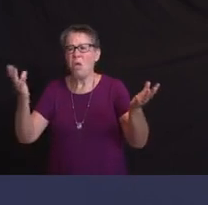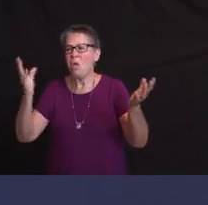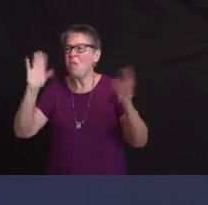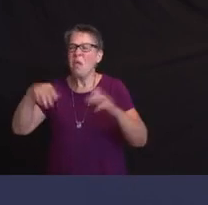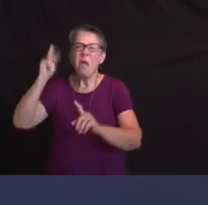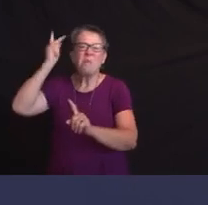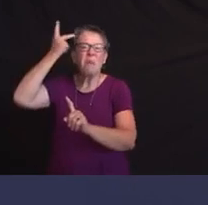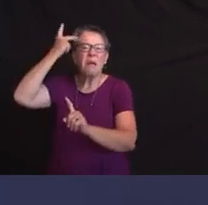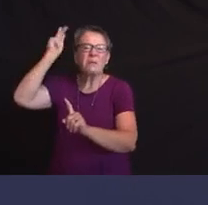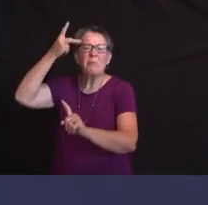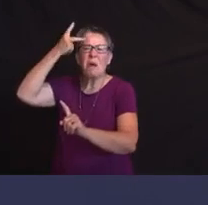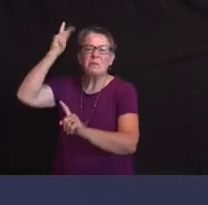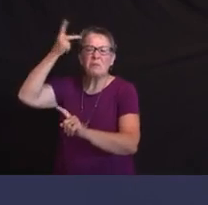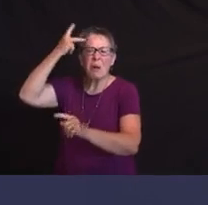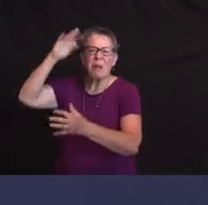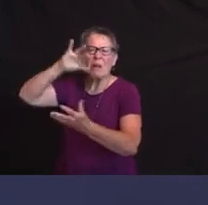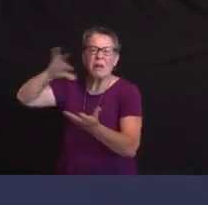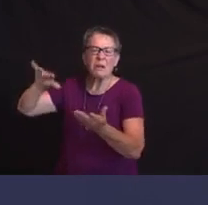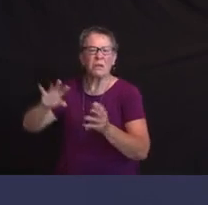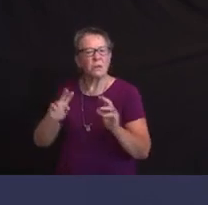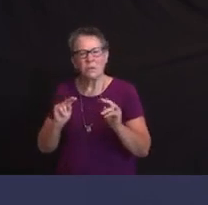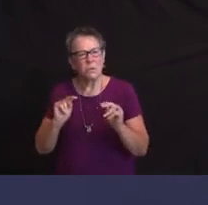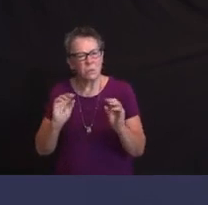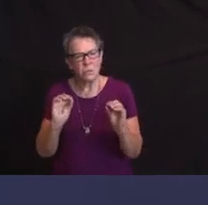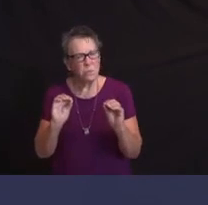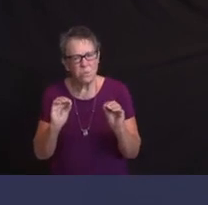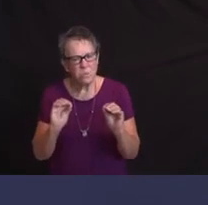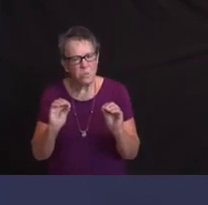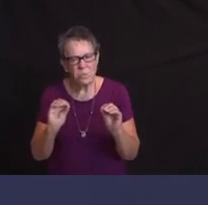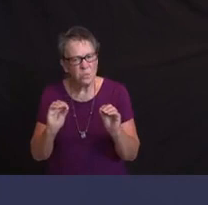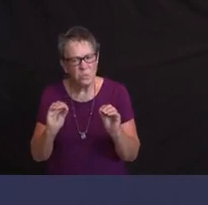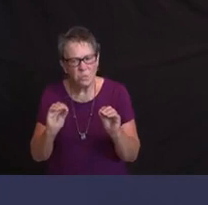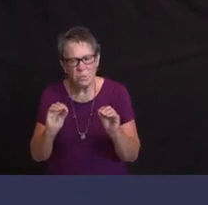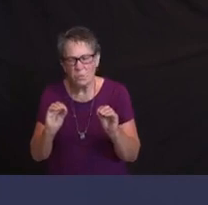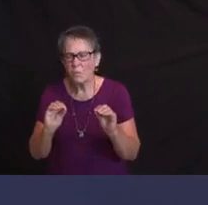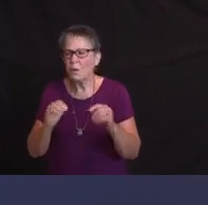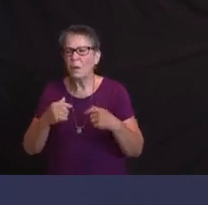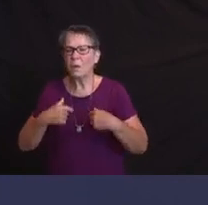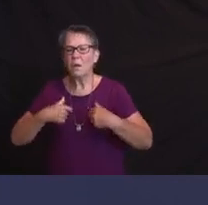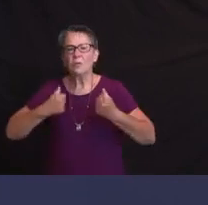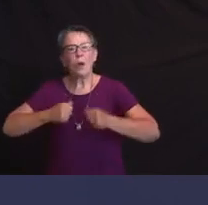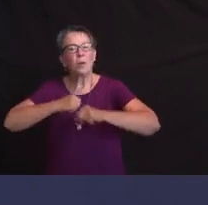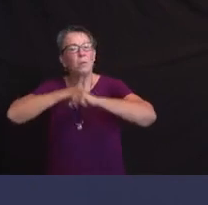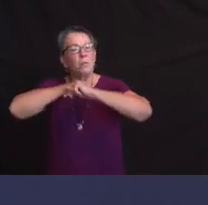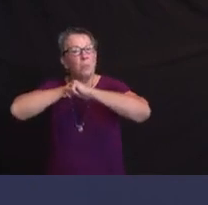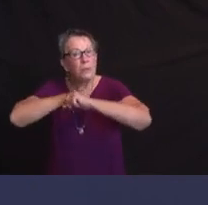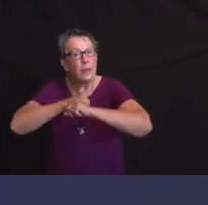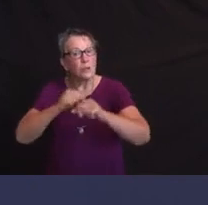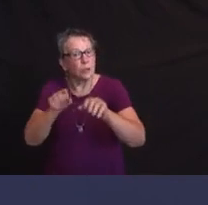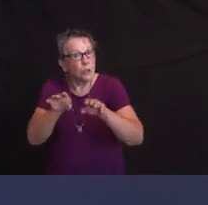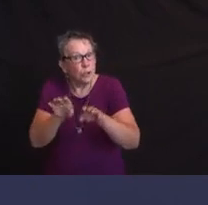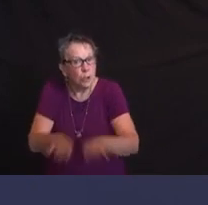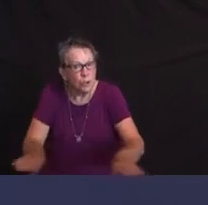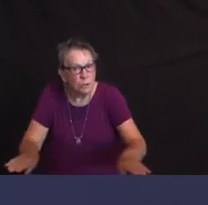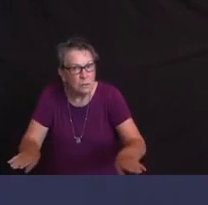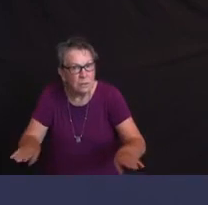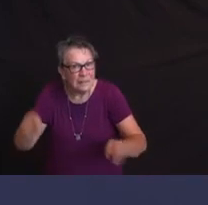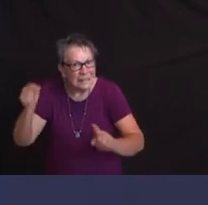doing everything we can to protect them. As I said, I cannot be kind about this. This is exactly how this